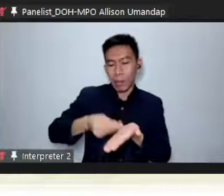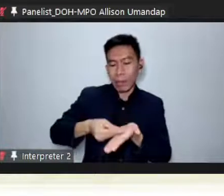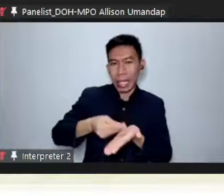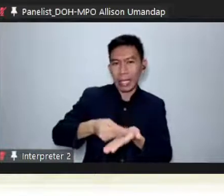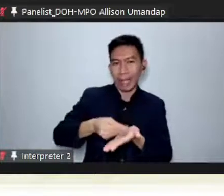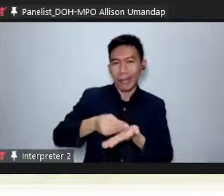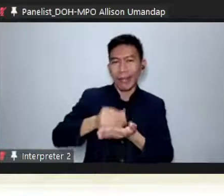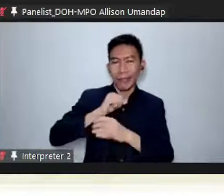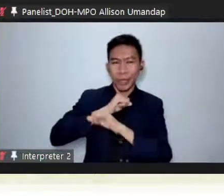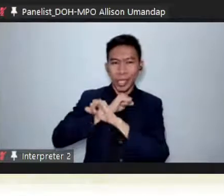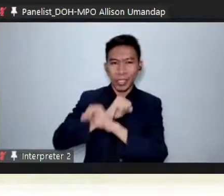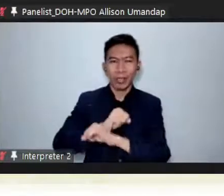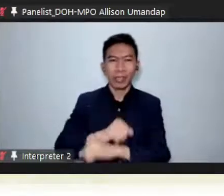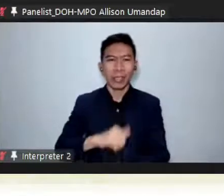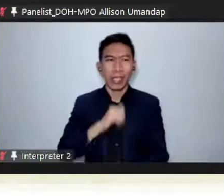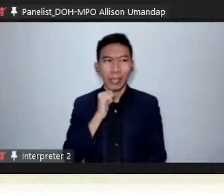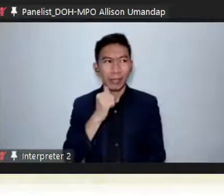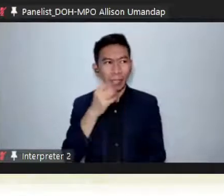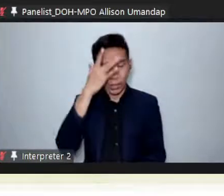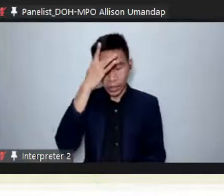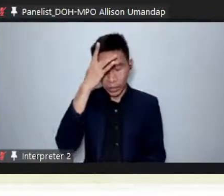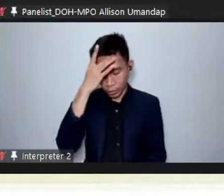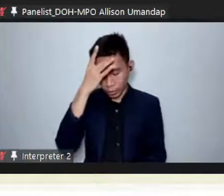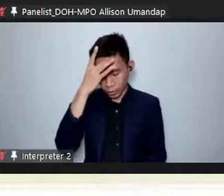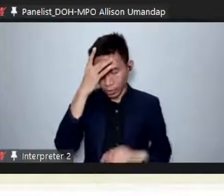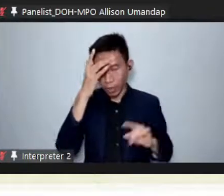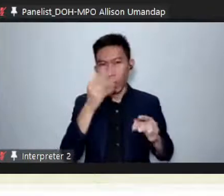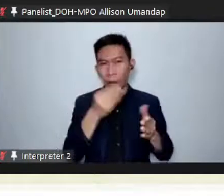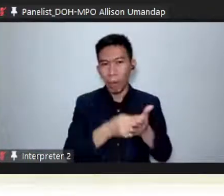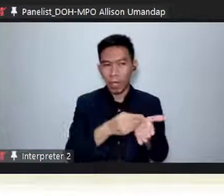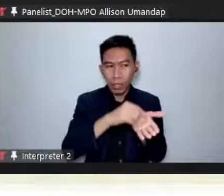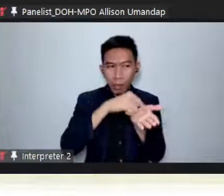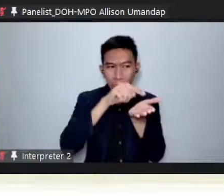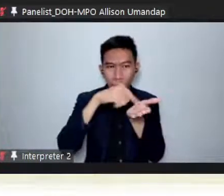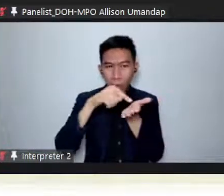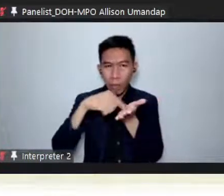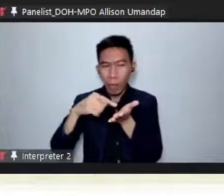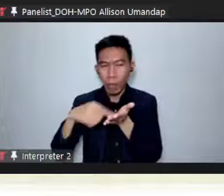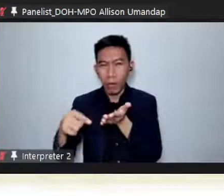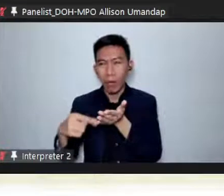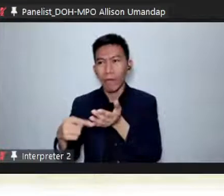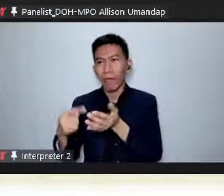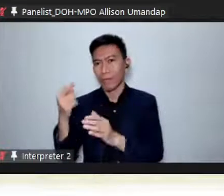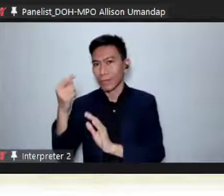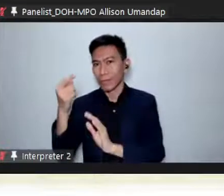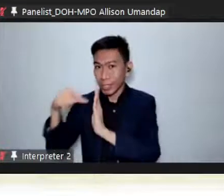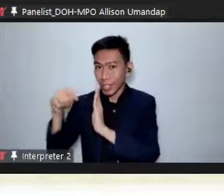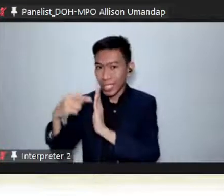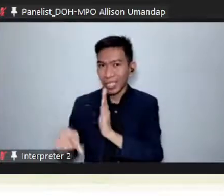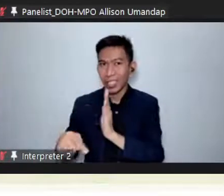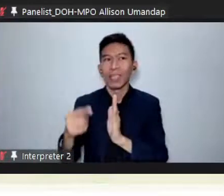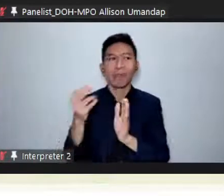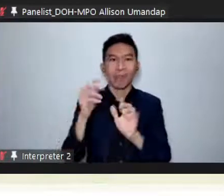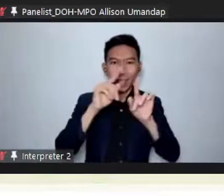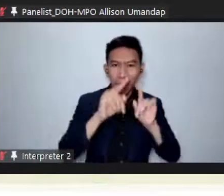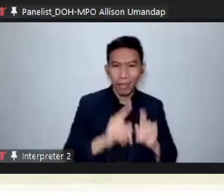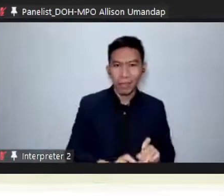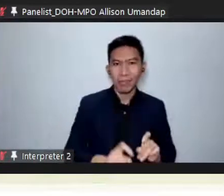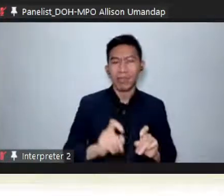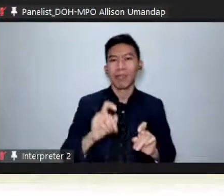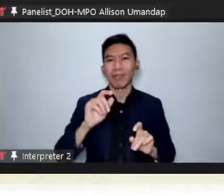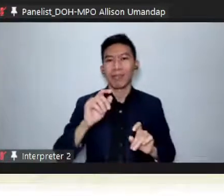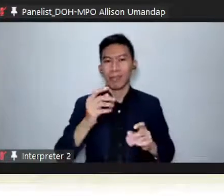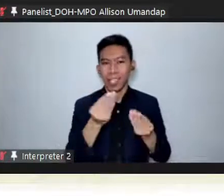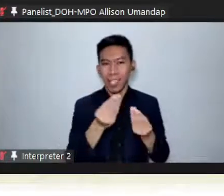protection. Di mo kailangan i-worry yung financing, no? Both for screening, repeat testing, and even